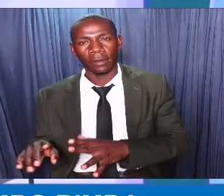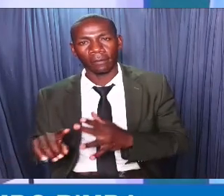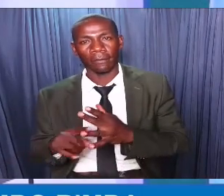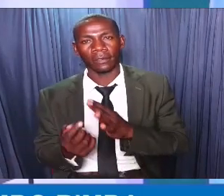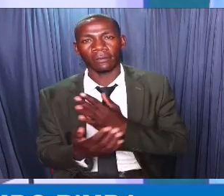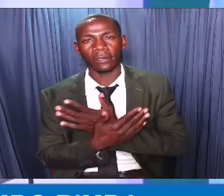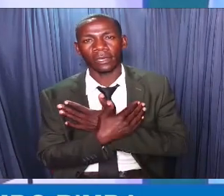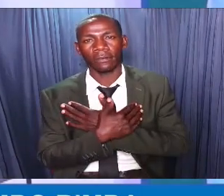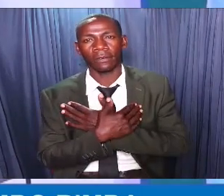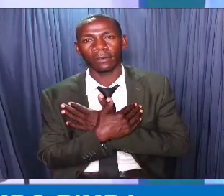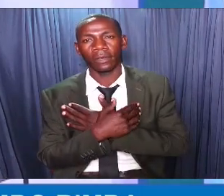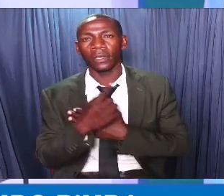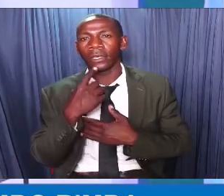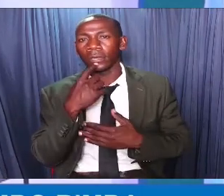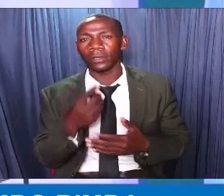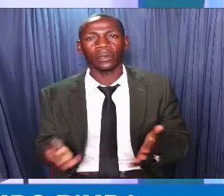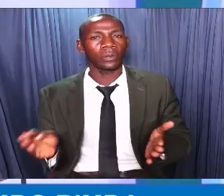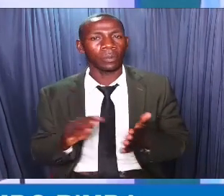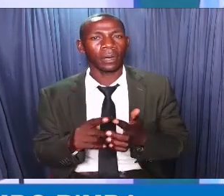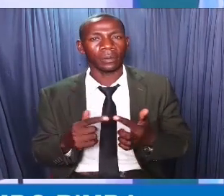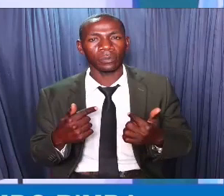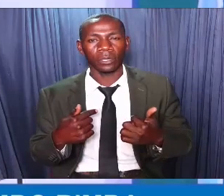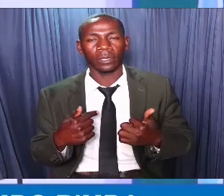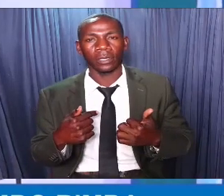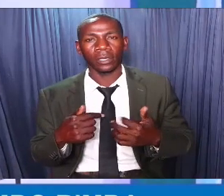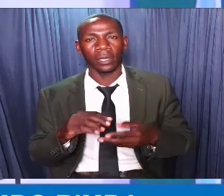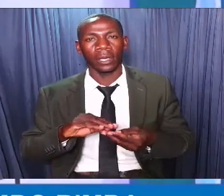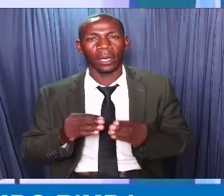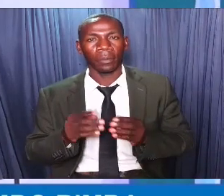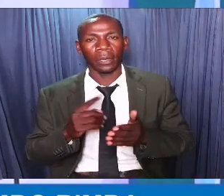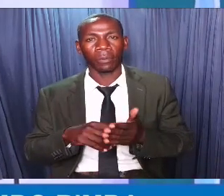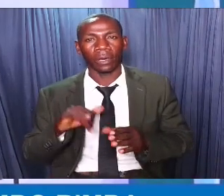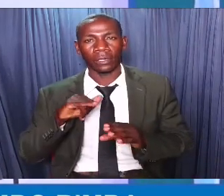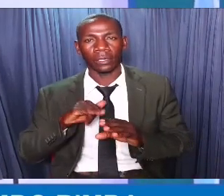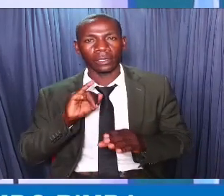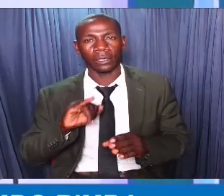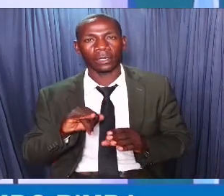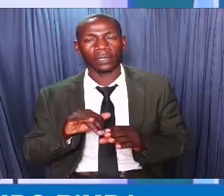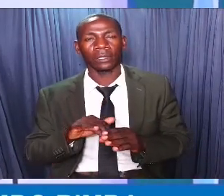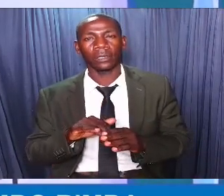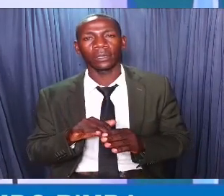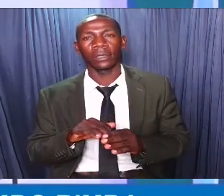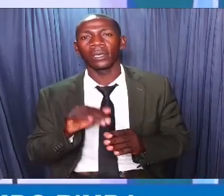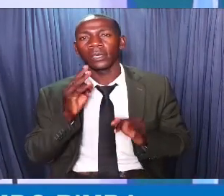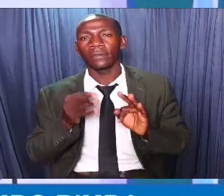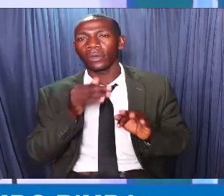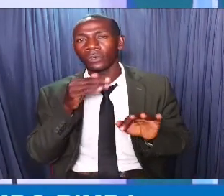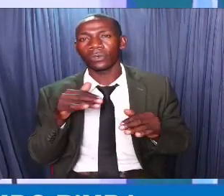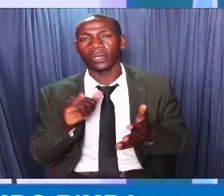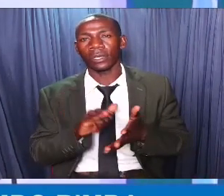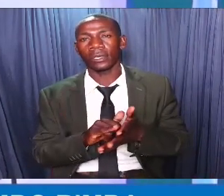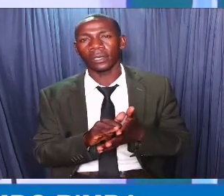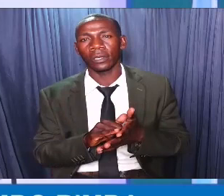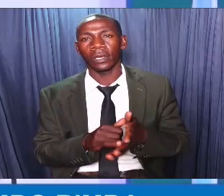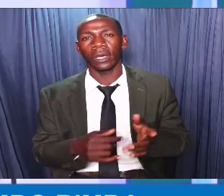they've forsaken the first love. Waambie wanirudie. Tell them to return unto me. Watengeneze yaliyosalia. And amend the remaining. Maana usipofanya hivyo, because if they don't do